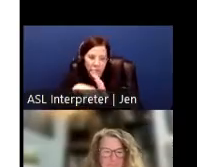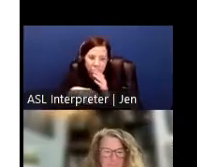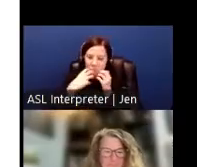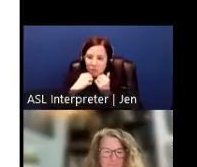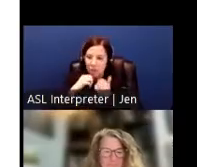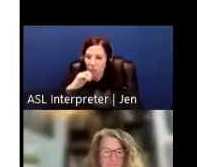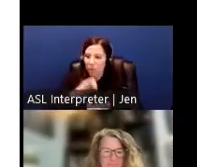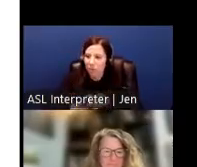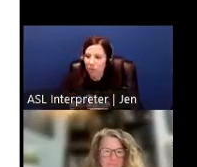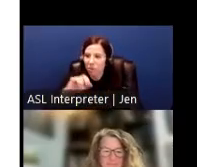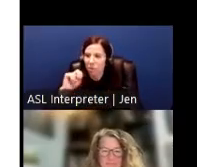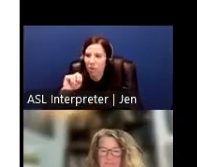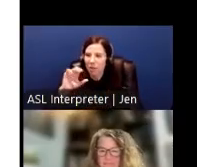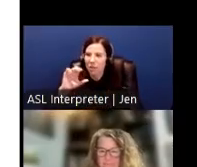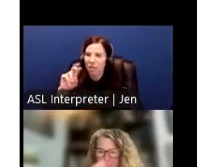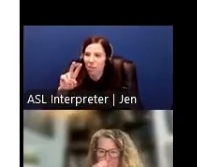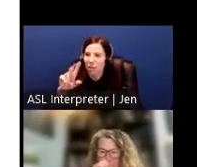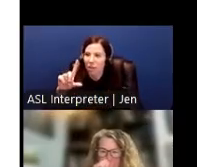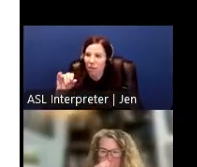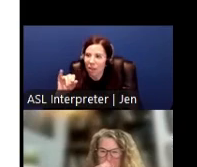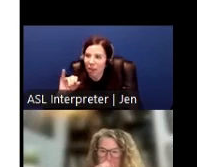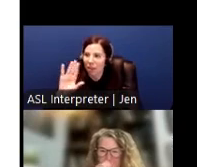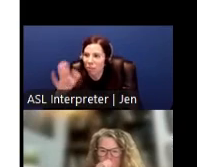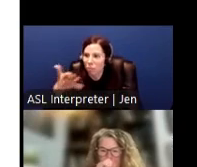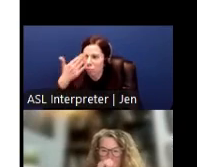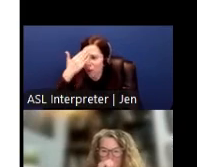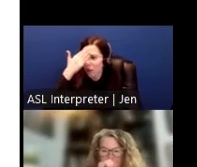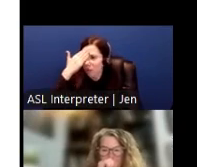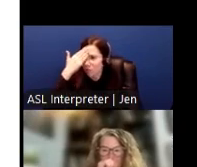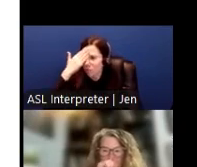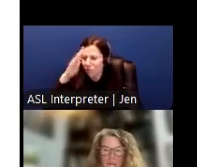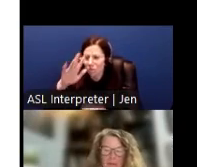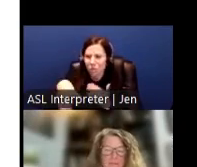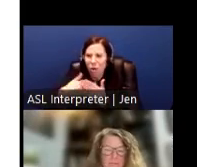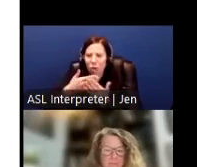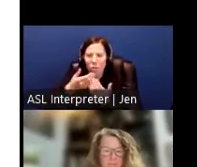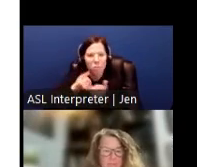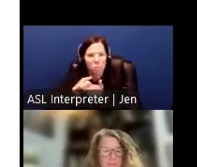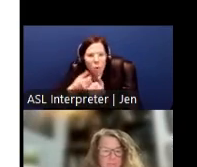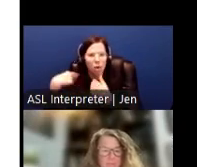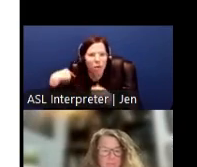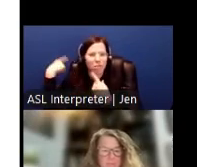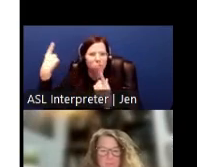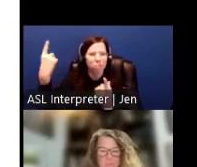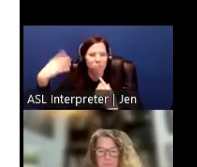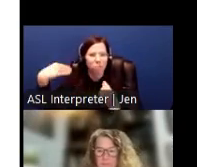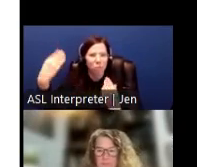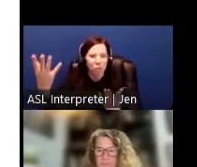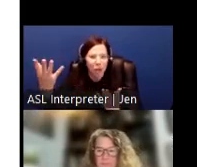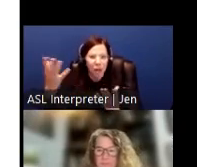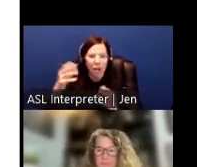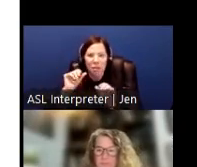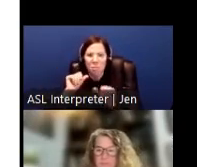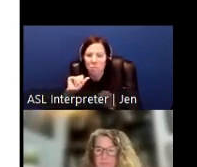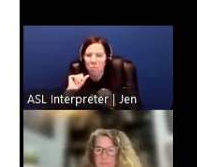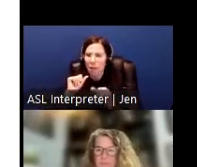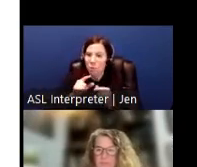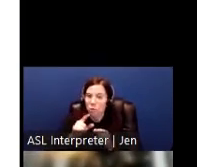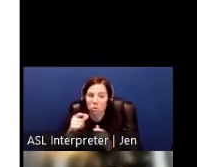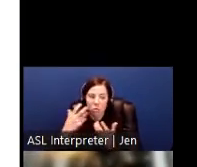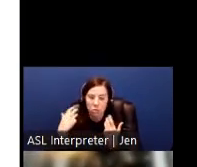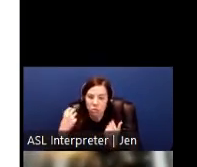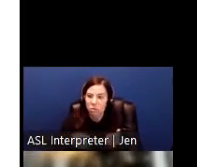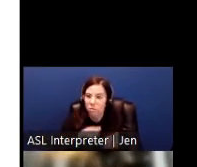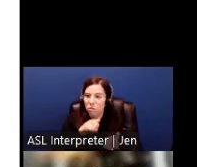with NCVLI and their knowledge and all of their support that they're able to provide us in being able to really advocate and